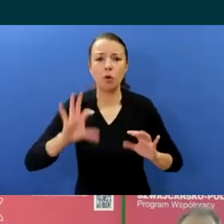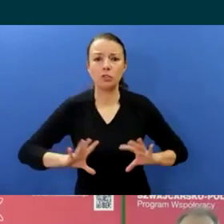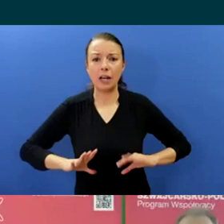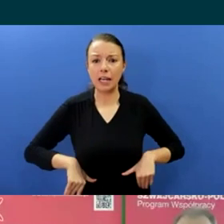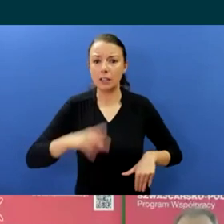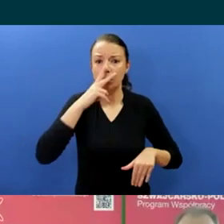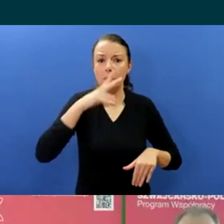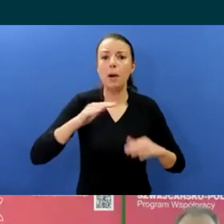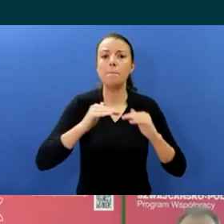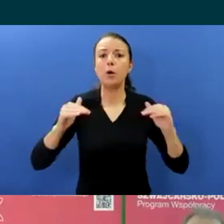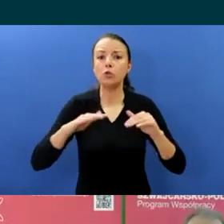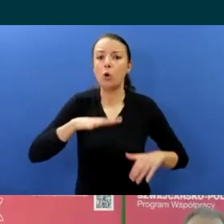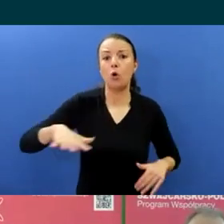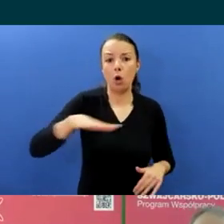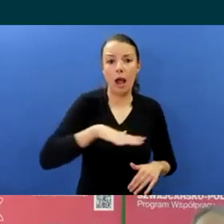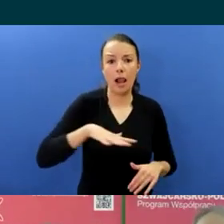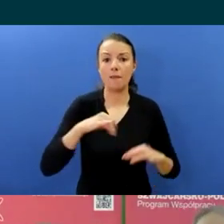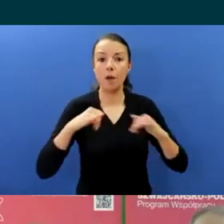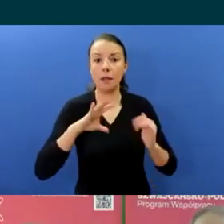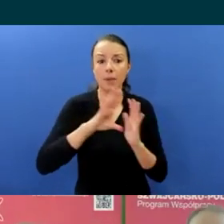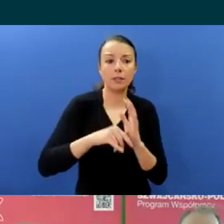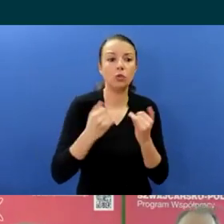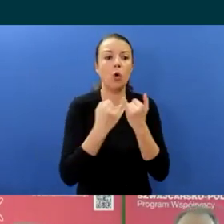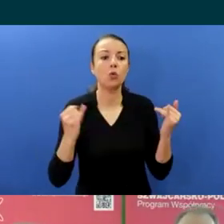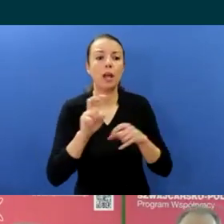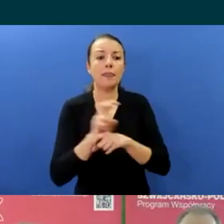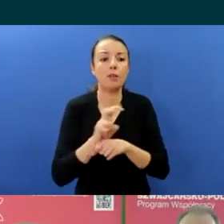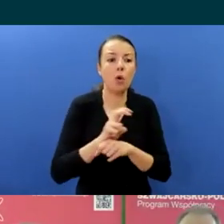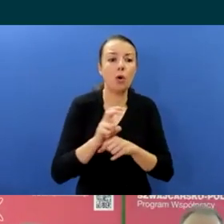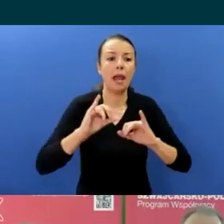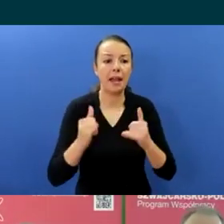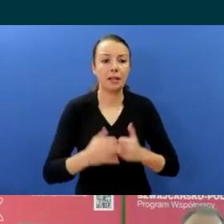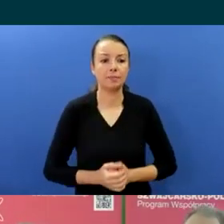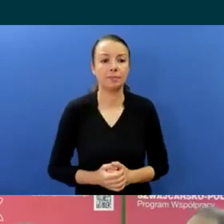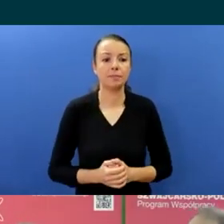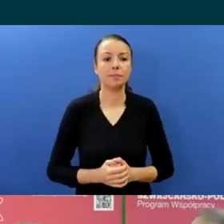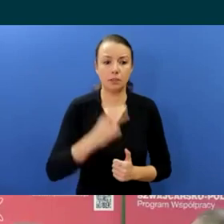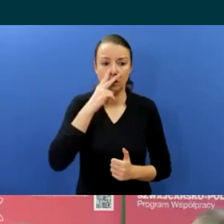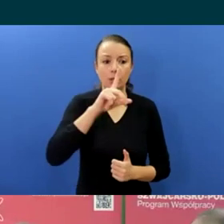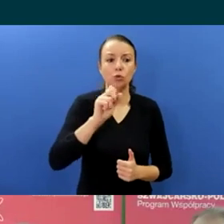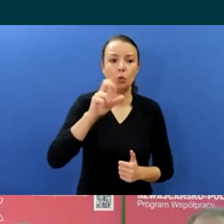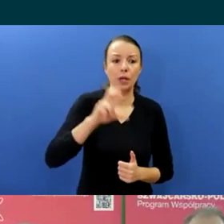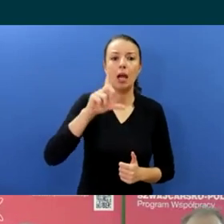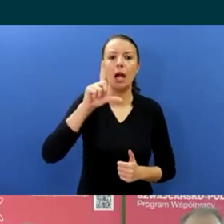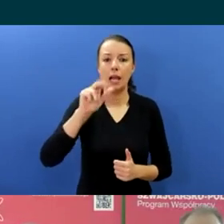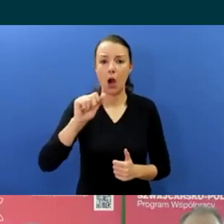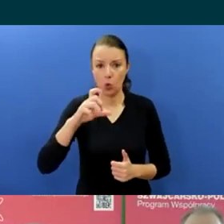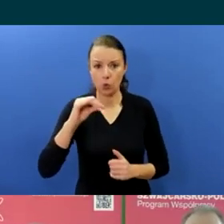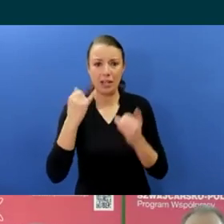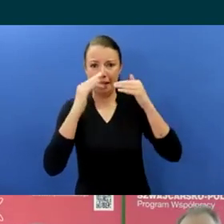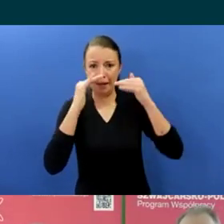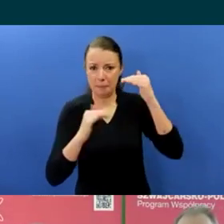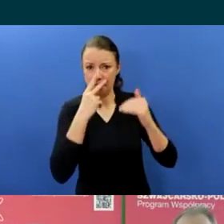their perspective, we're going to see how locally the city authorities use different techniques and methods of participation to